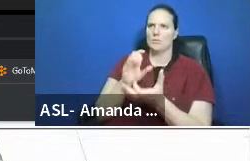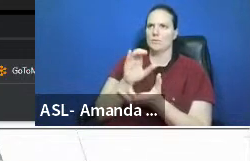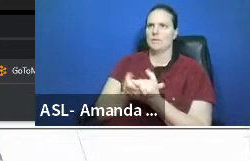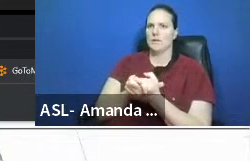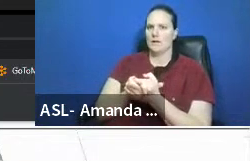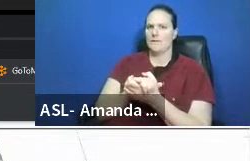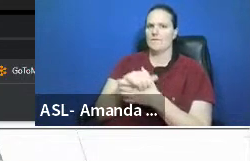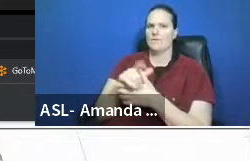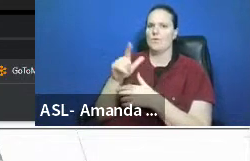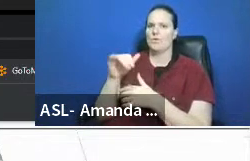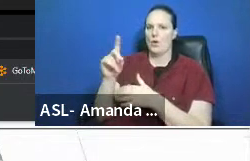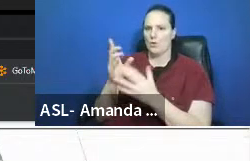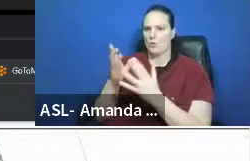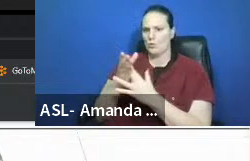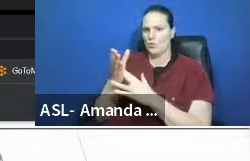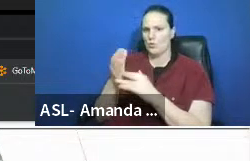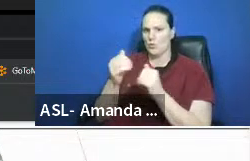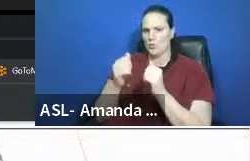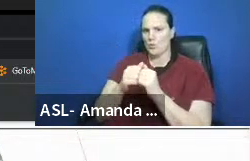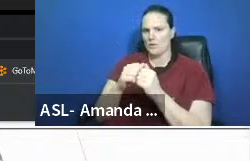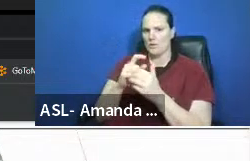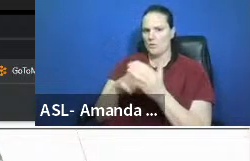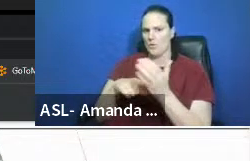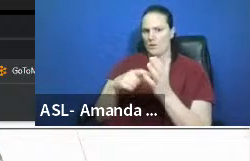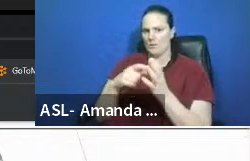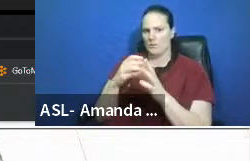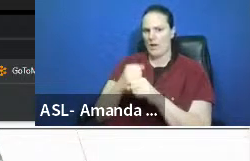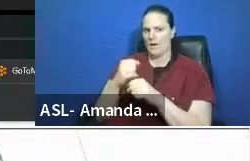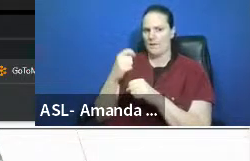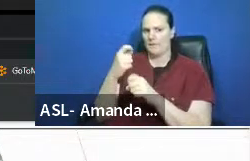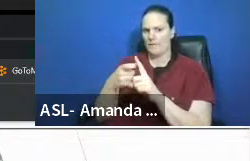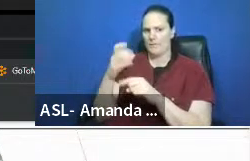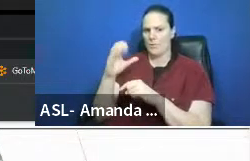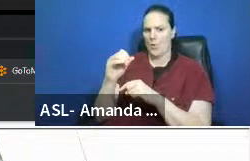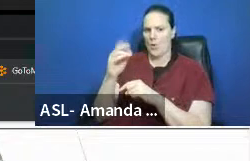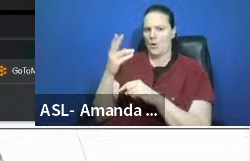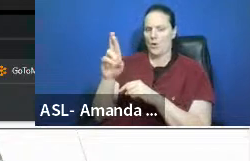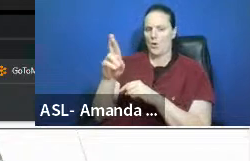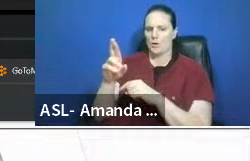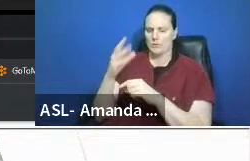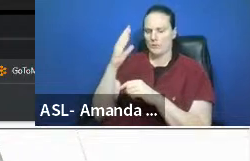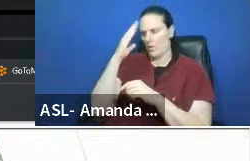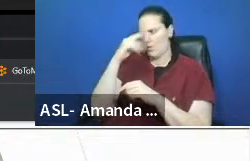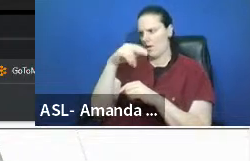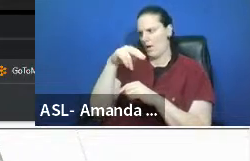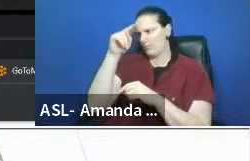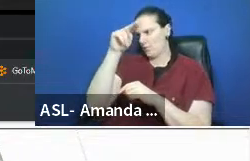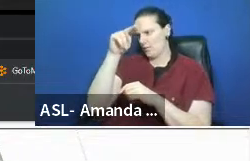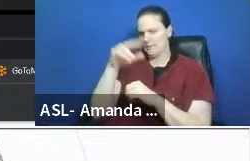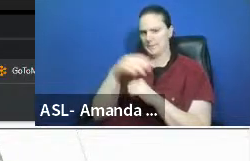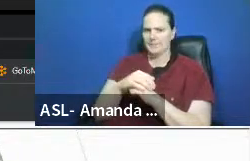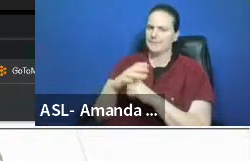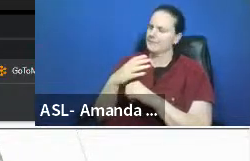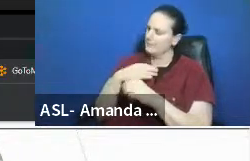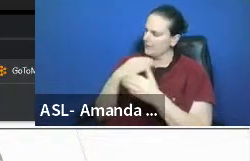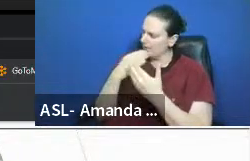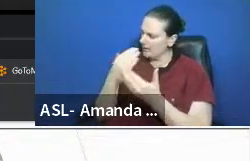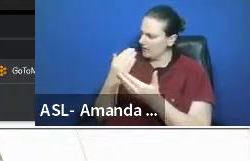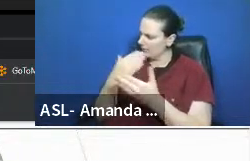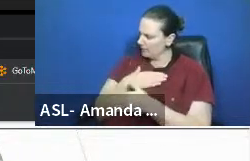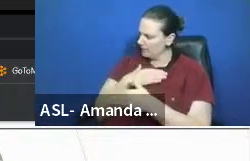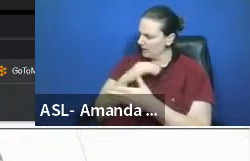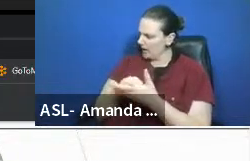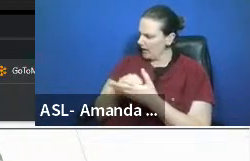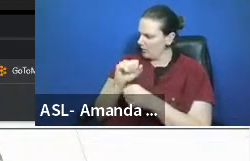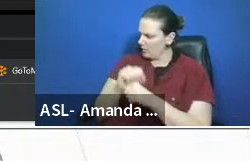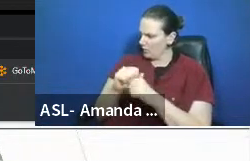loads through based on what we've received from the port and known from up north. Well, thank you. I appreciate that. I work with a